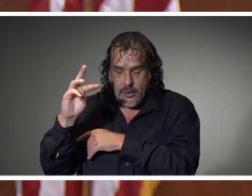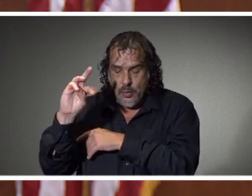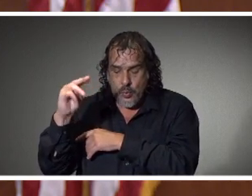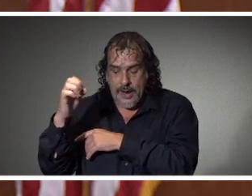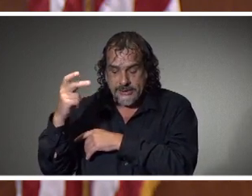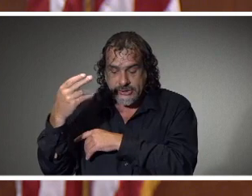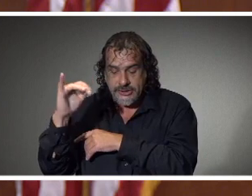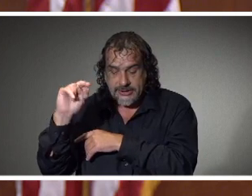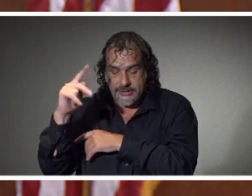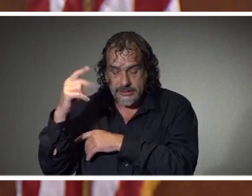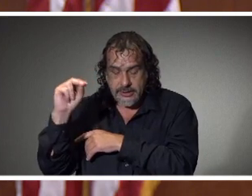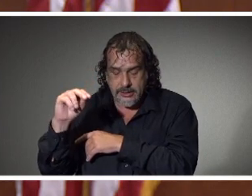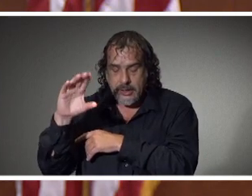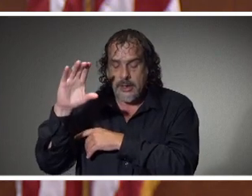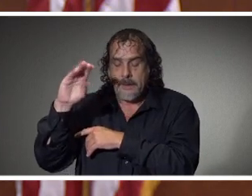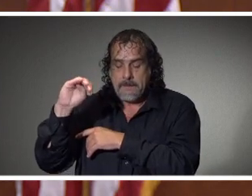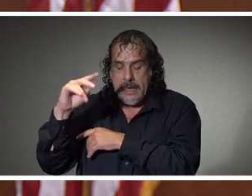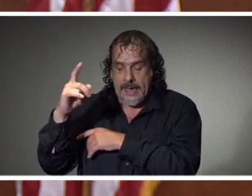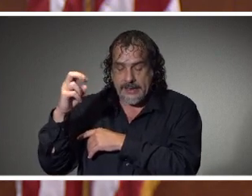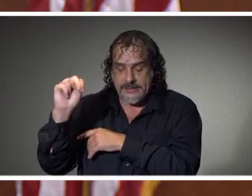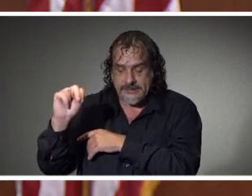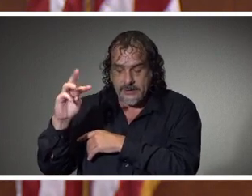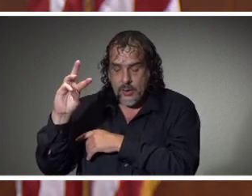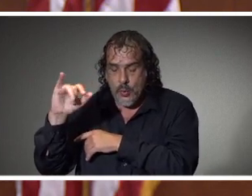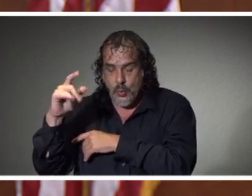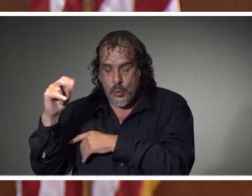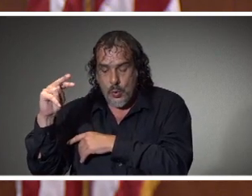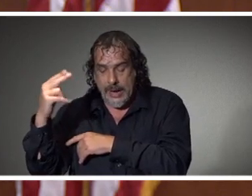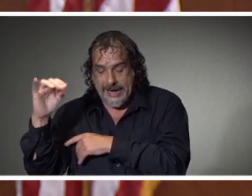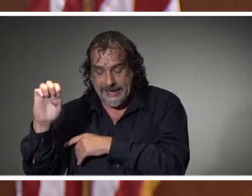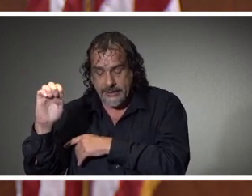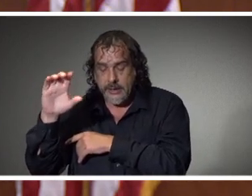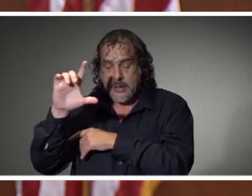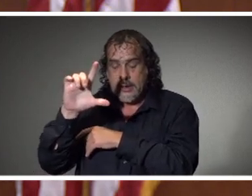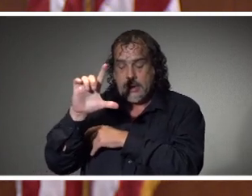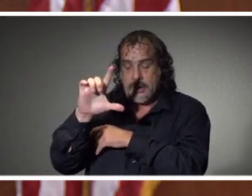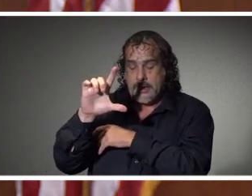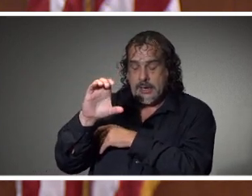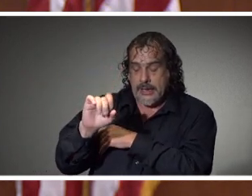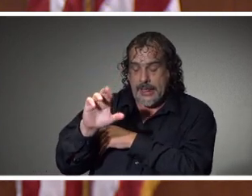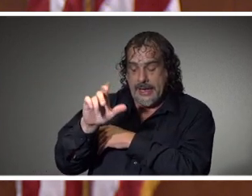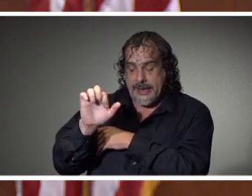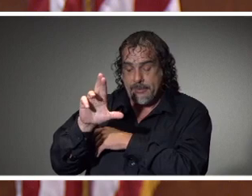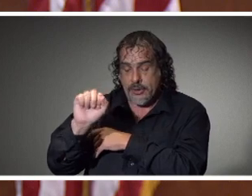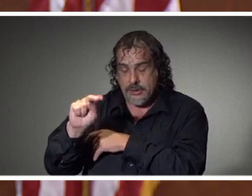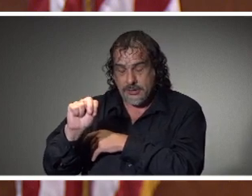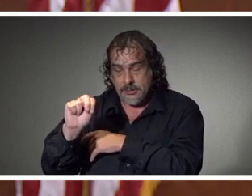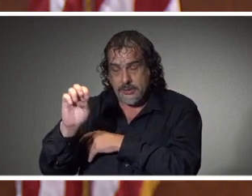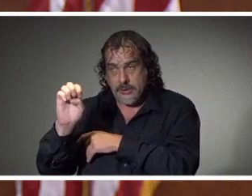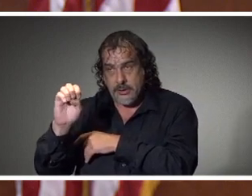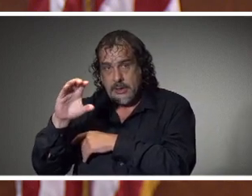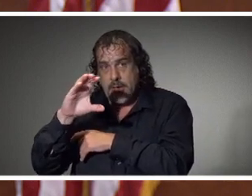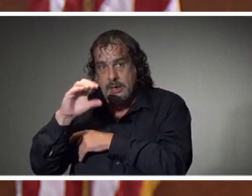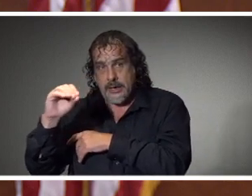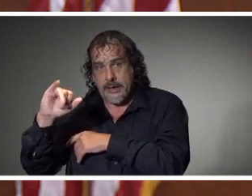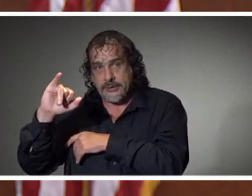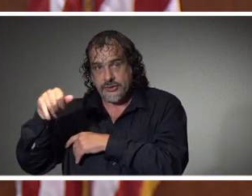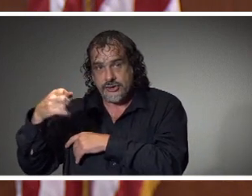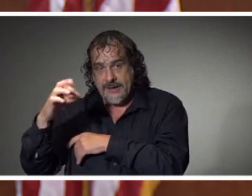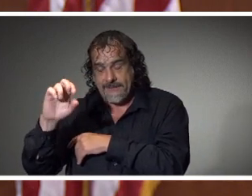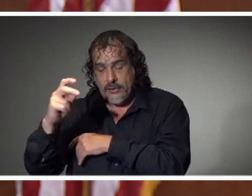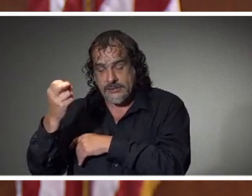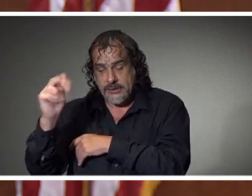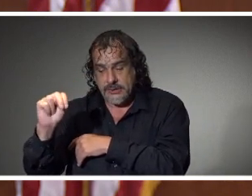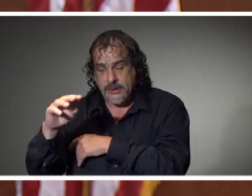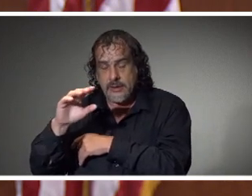Sunflower, Wayne, Claiborne, Quitman, and Jefferson counties are currently on the list. I also want to point